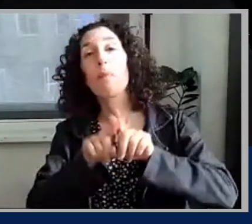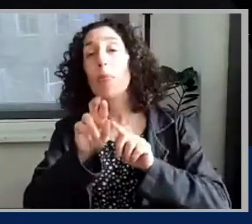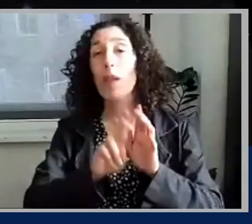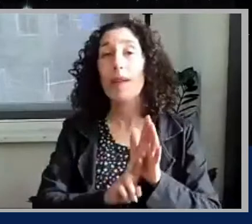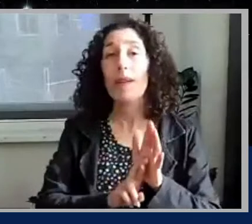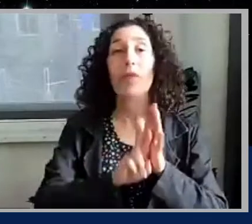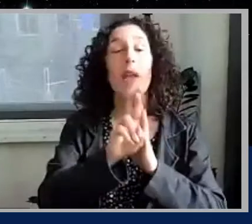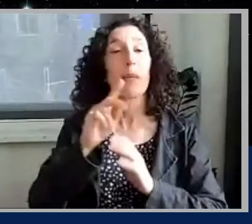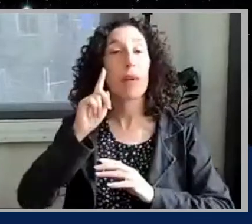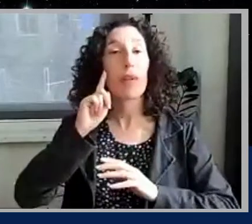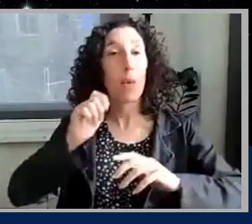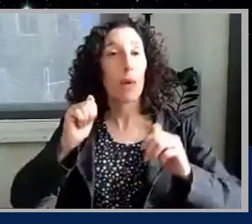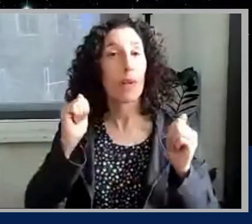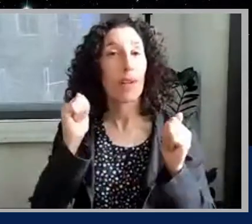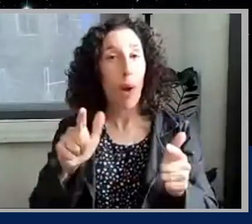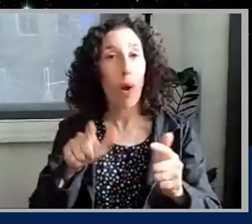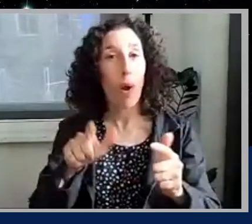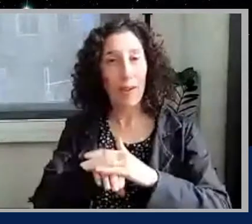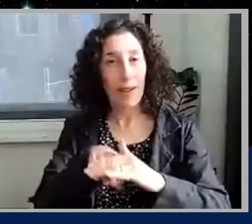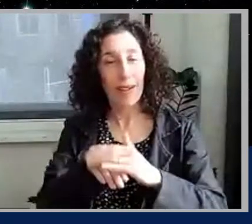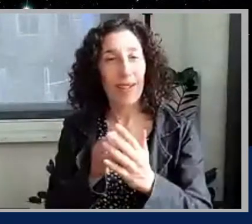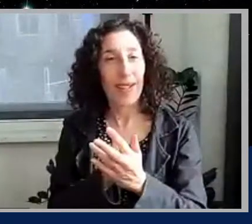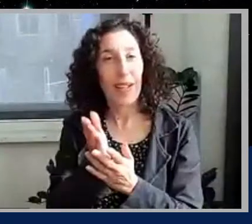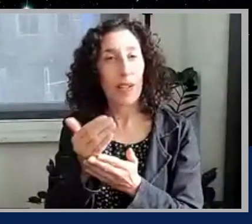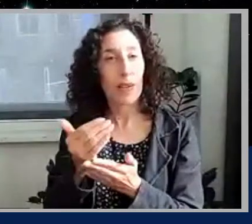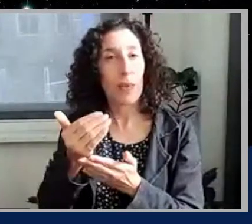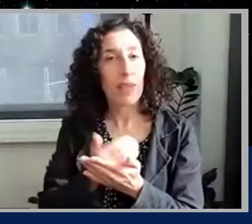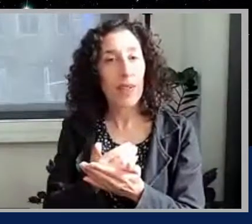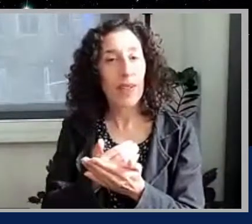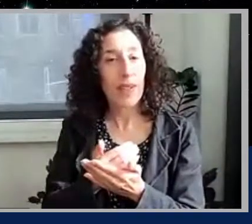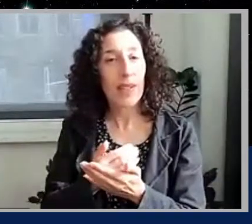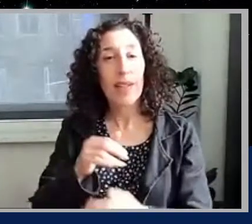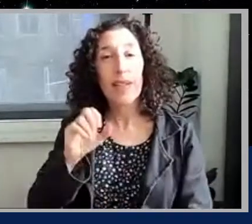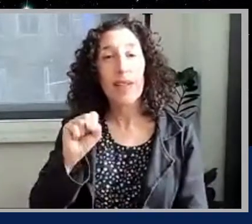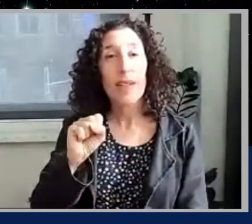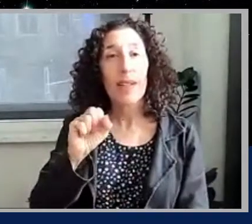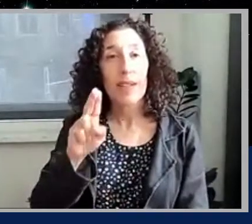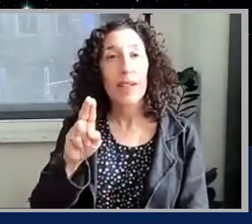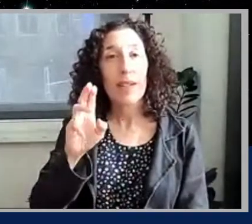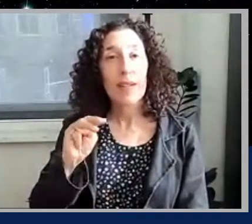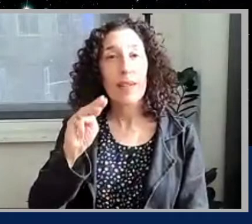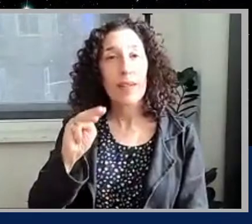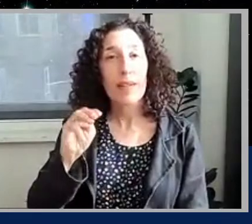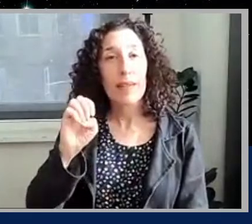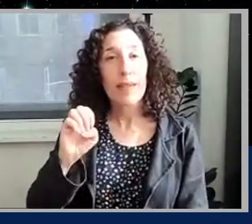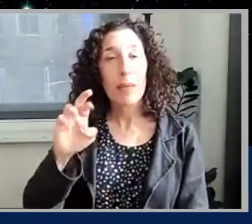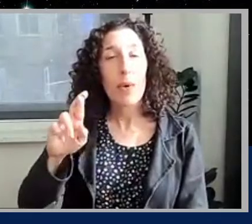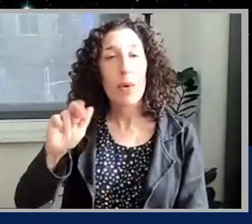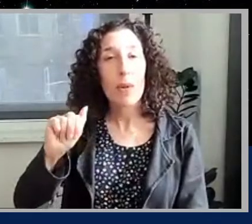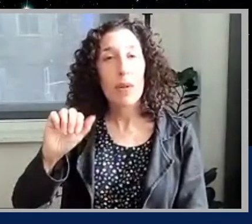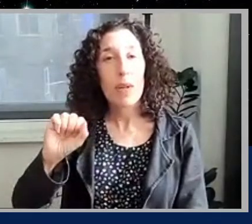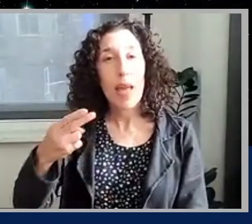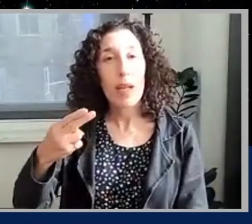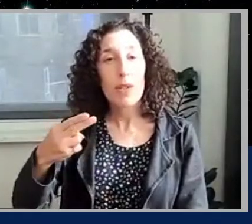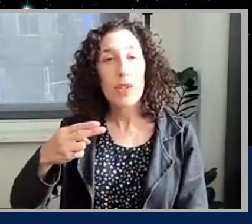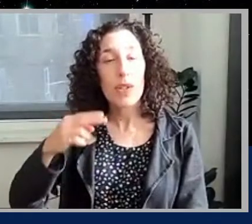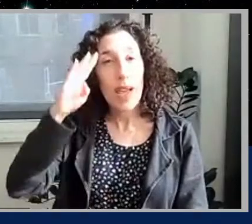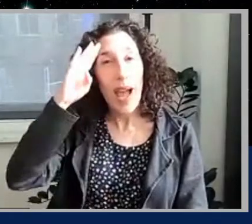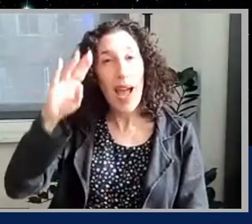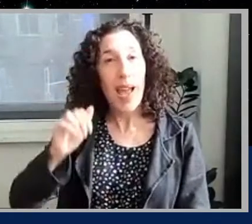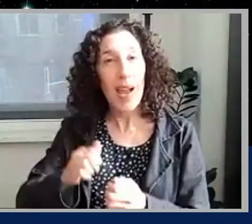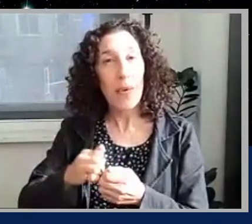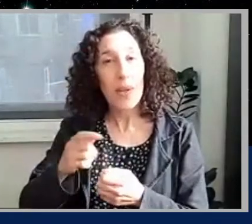everyone. Who do we have? Summer! How's it going, Summer? It's going great. How are you, Doc? I